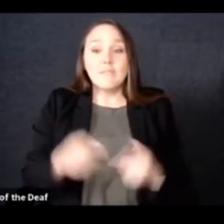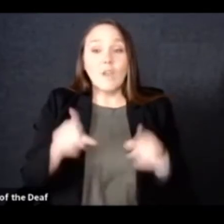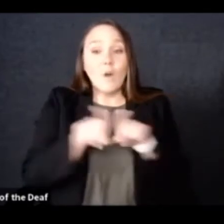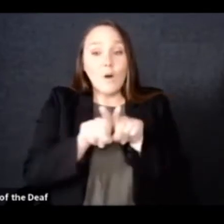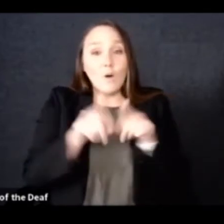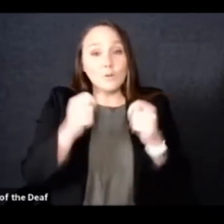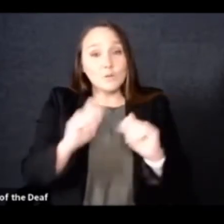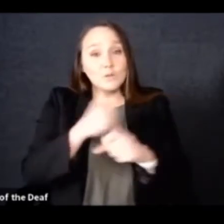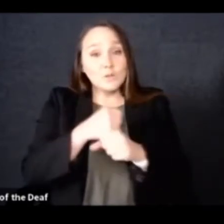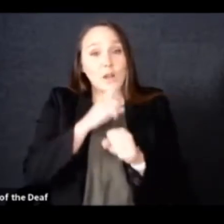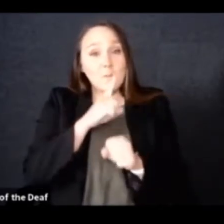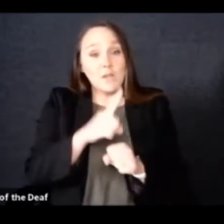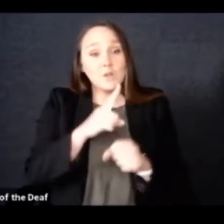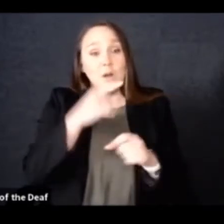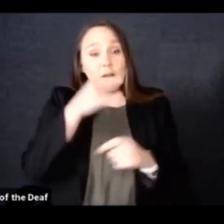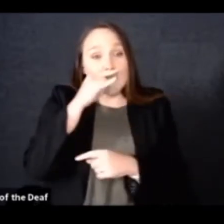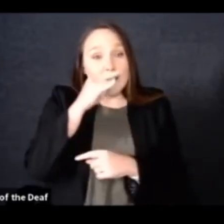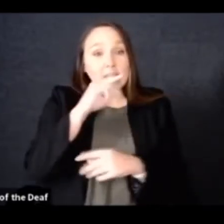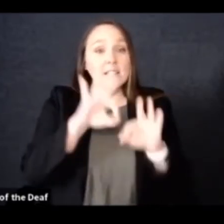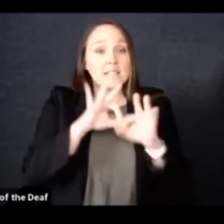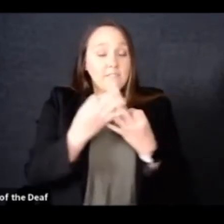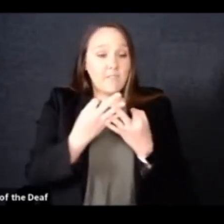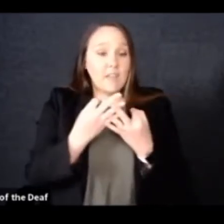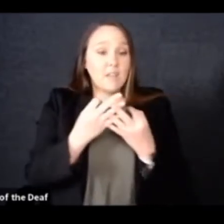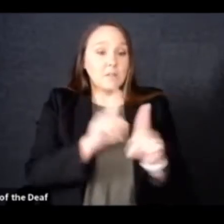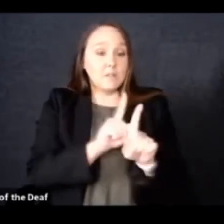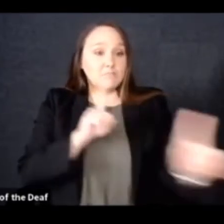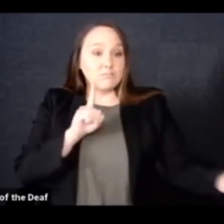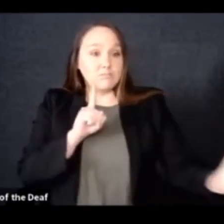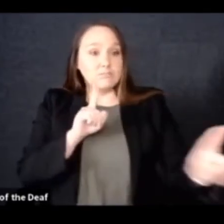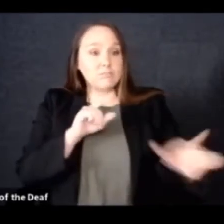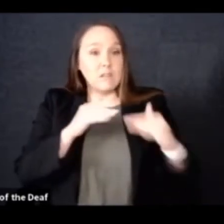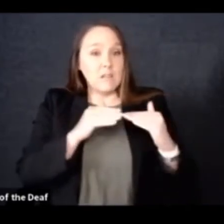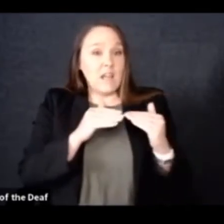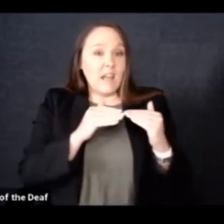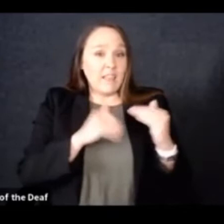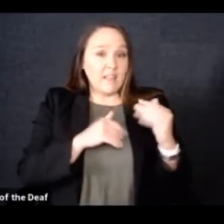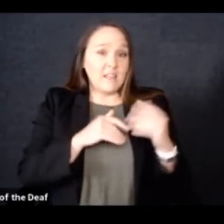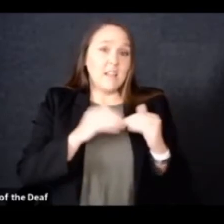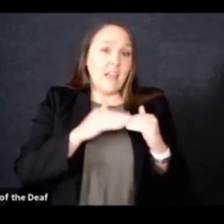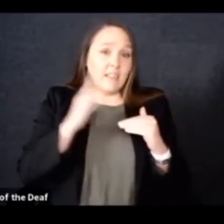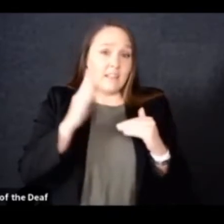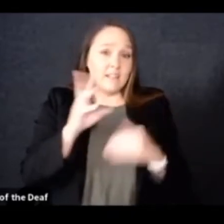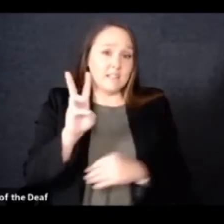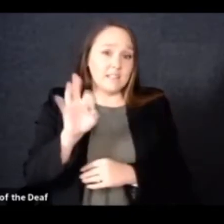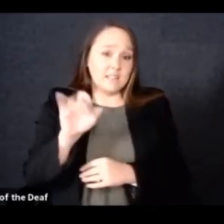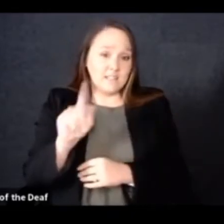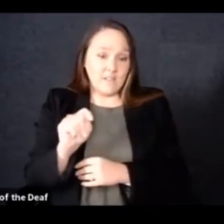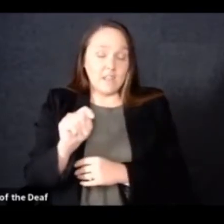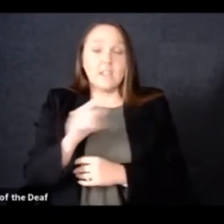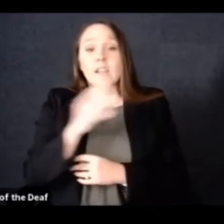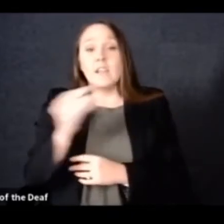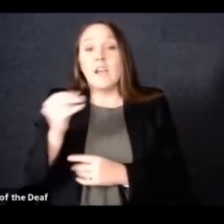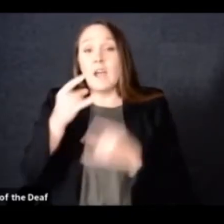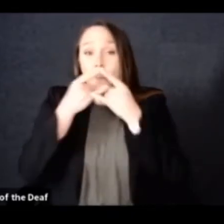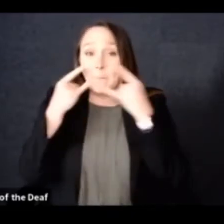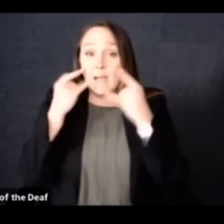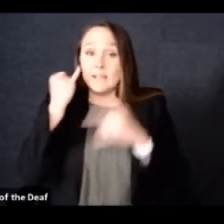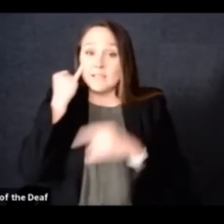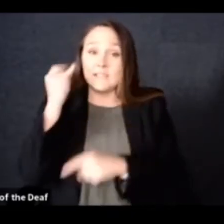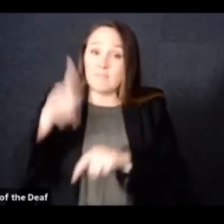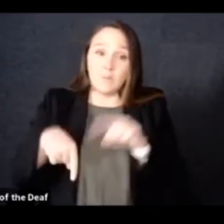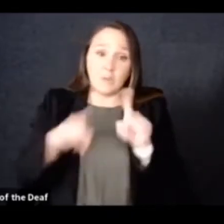sure the kids and families gather within 6 feet of each other to reduce risk. I kind of said that earlier. And wear masks if 6 feet can't